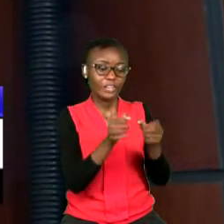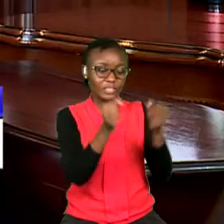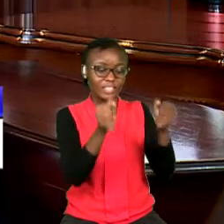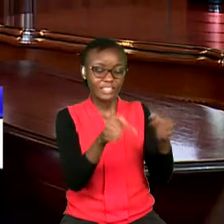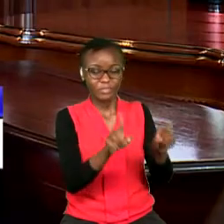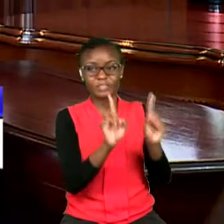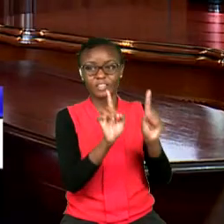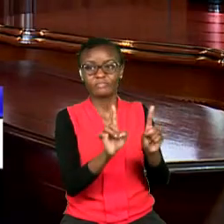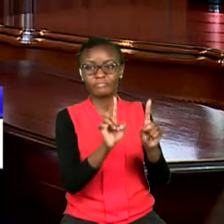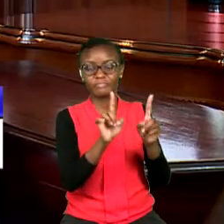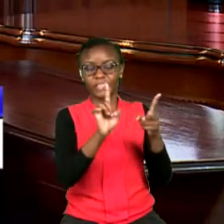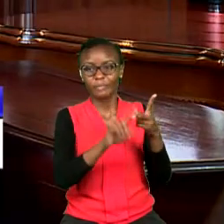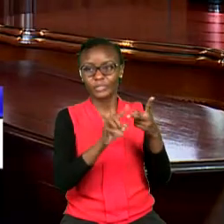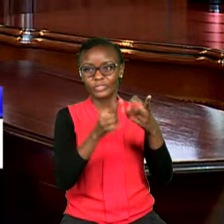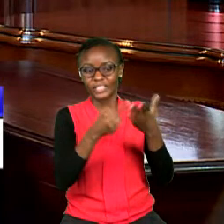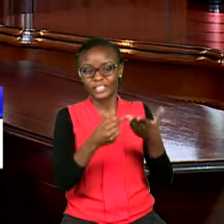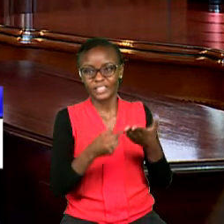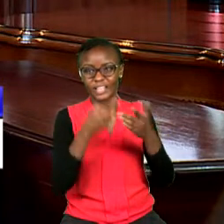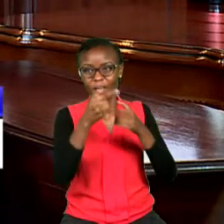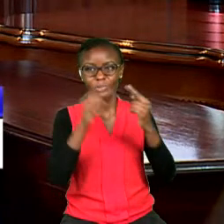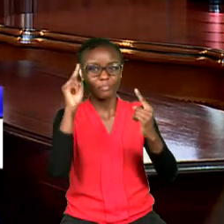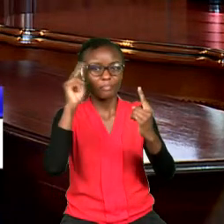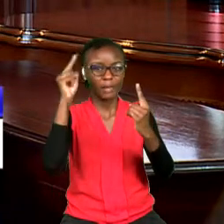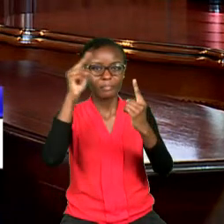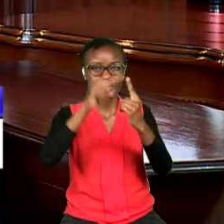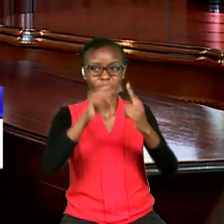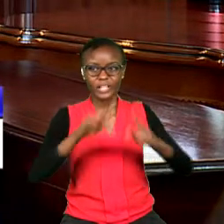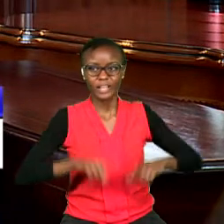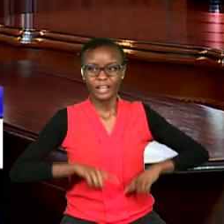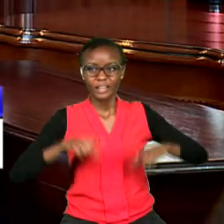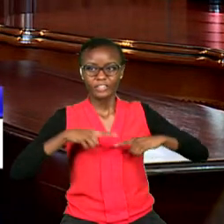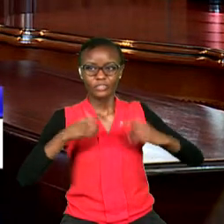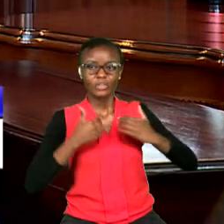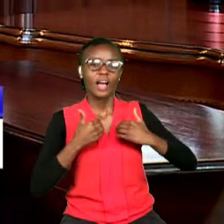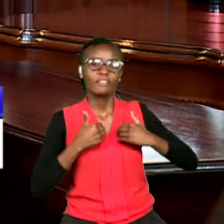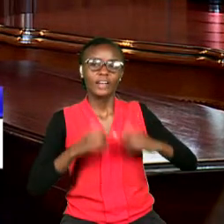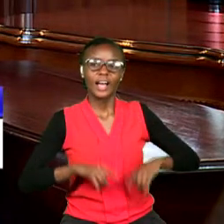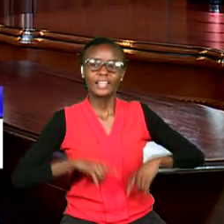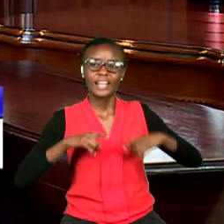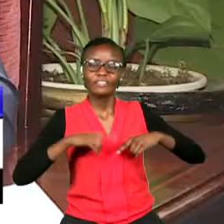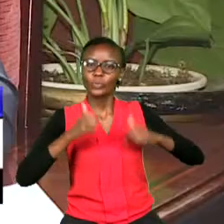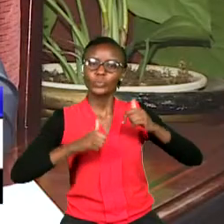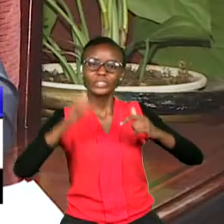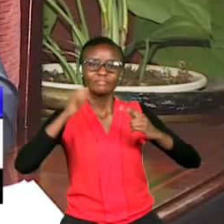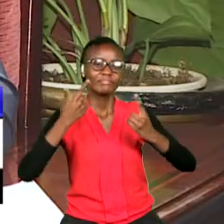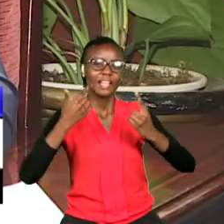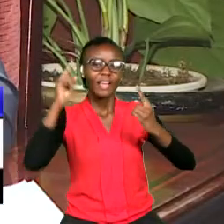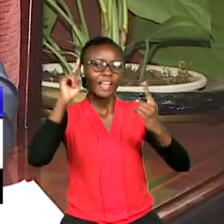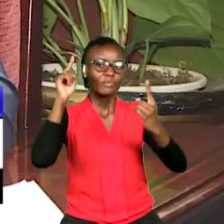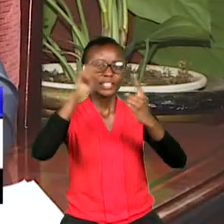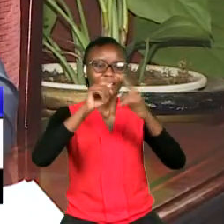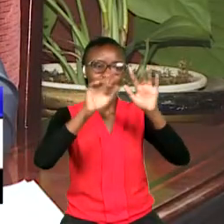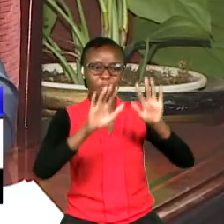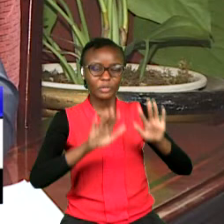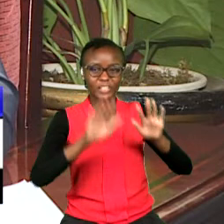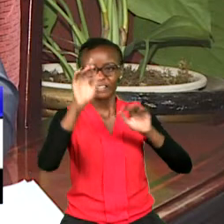We talk a lot about purposeful life, living a life with an essence. Money